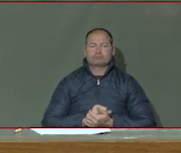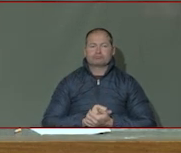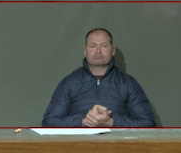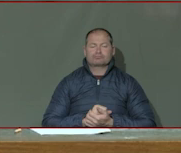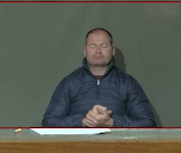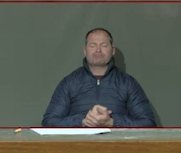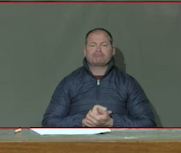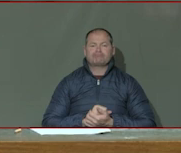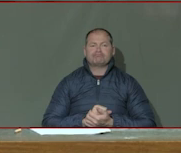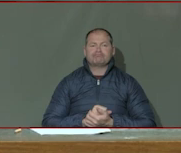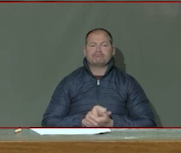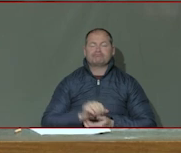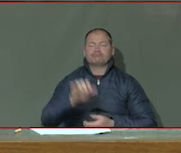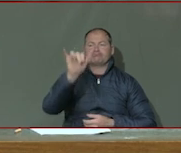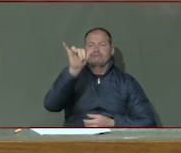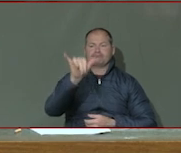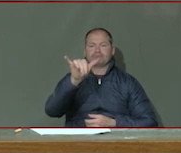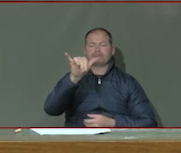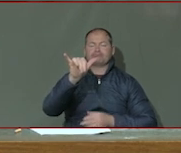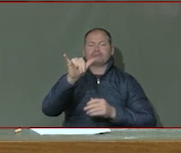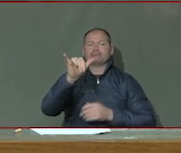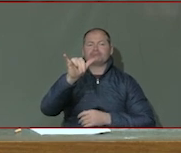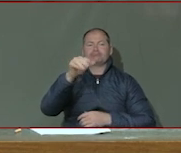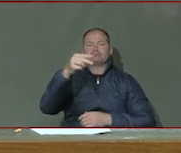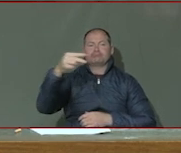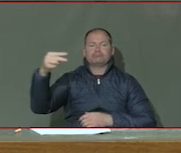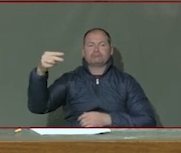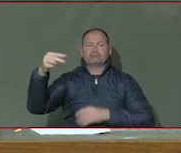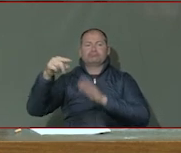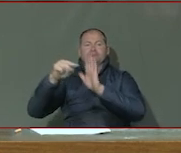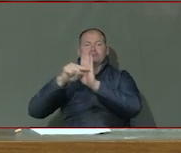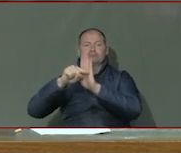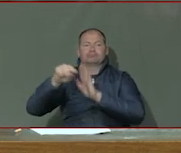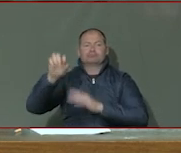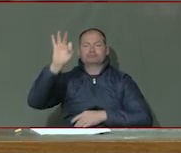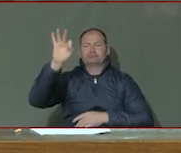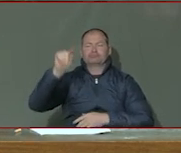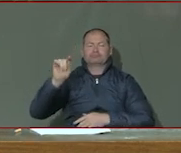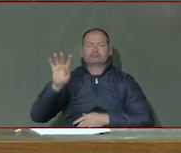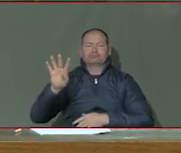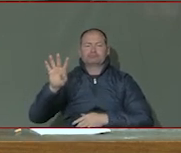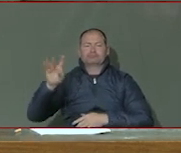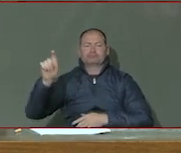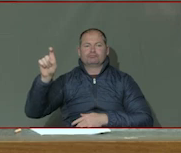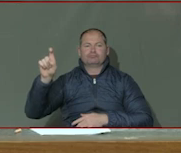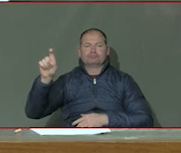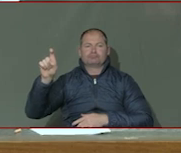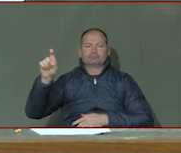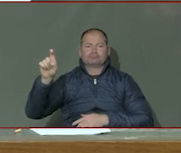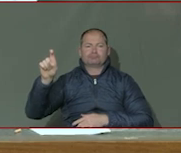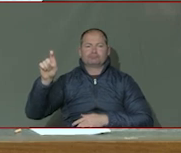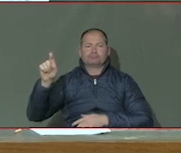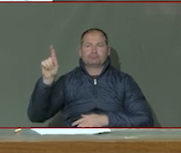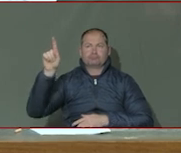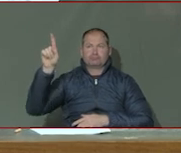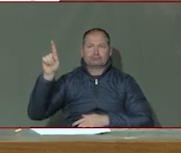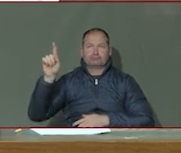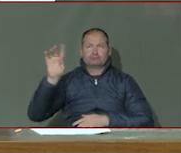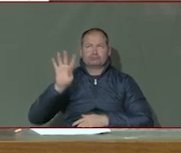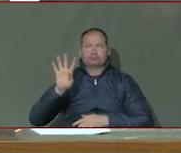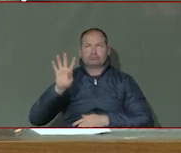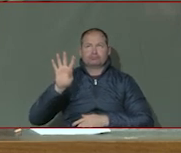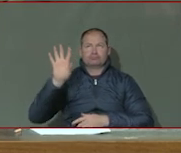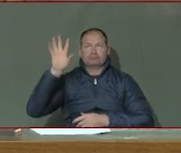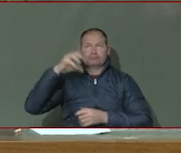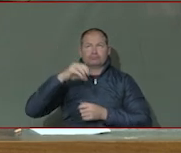So y is equal to negative 3 over 4x. This here, 4 can go into